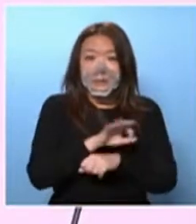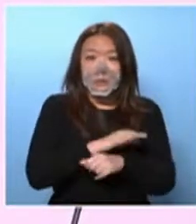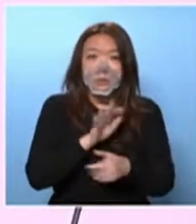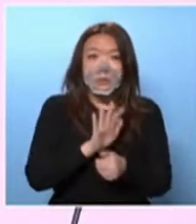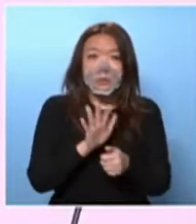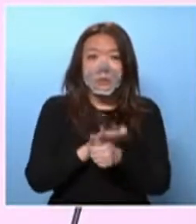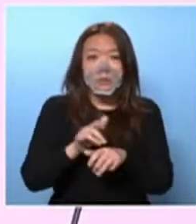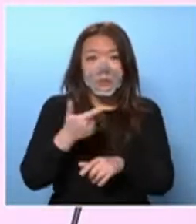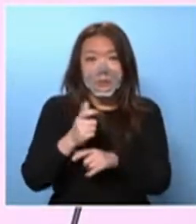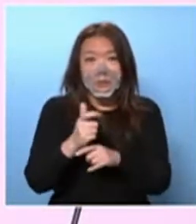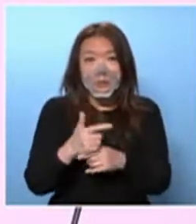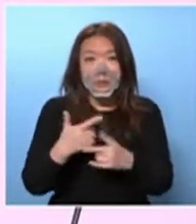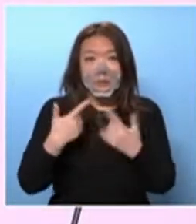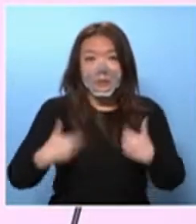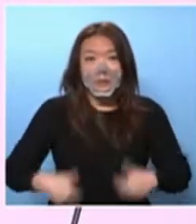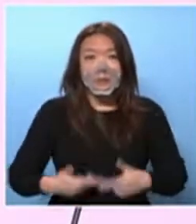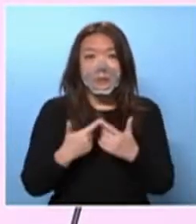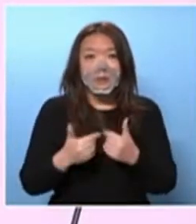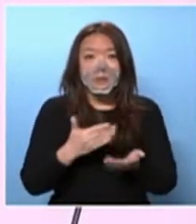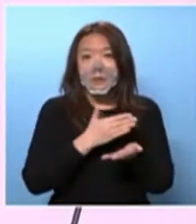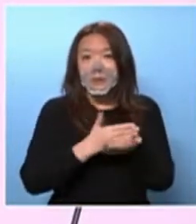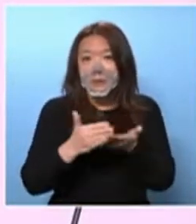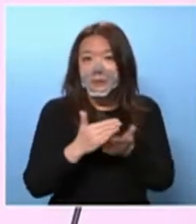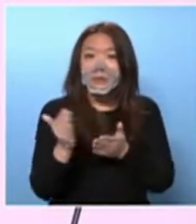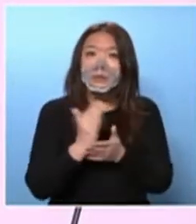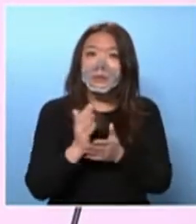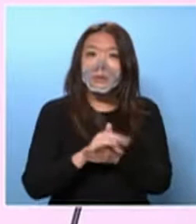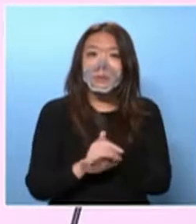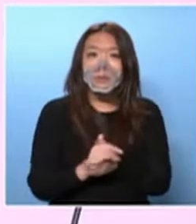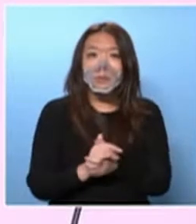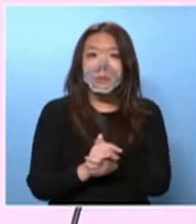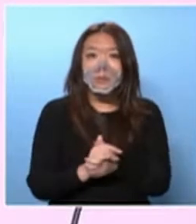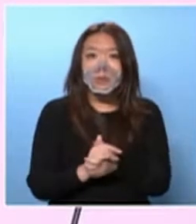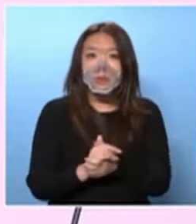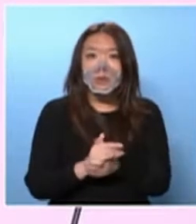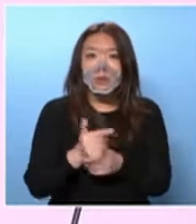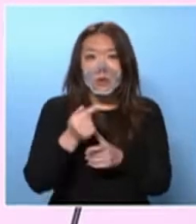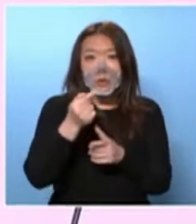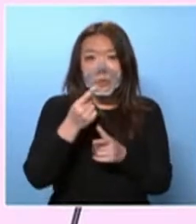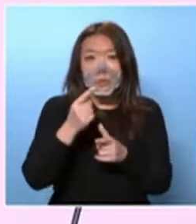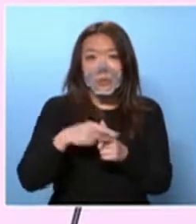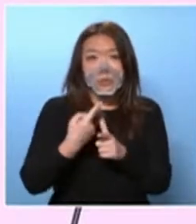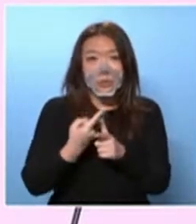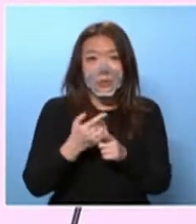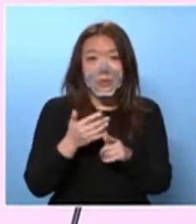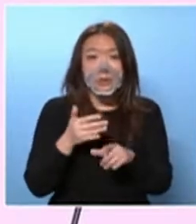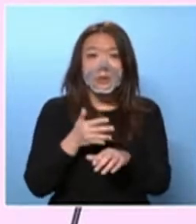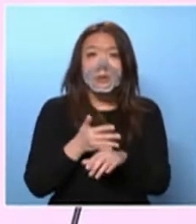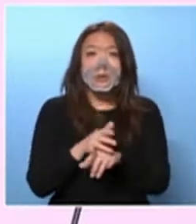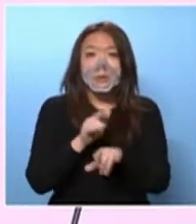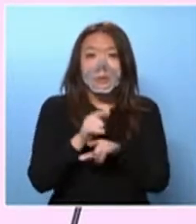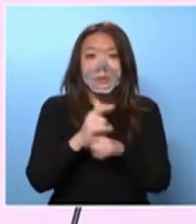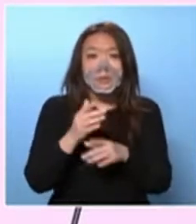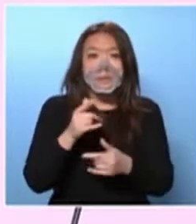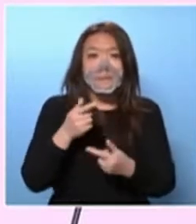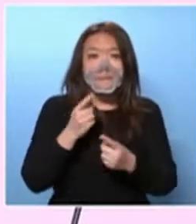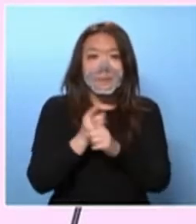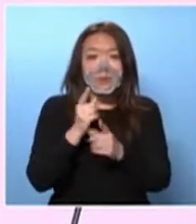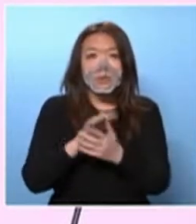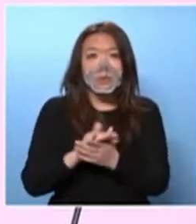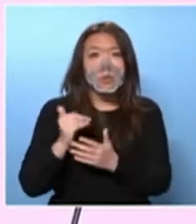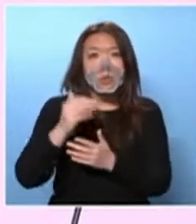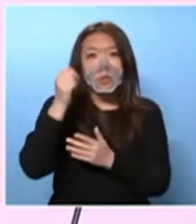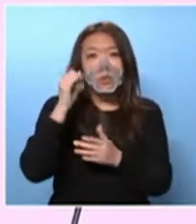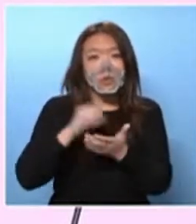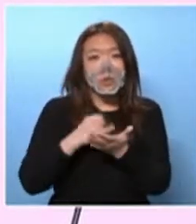Providing an allowance to eligible Social Security recipients equal to 1/2 of a month of the standard rate comprehensive